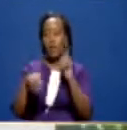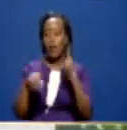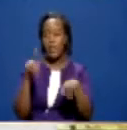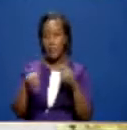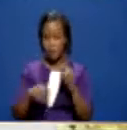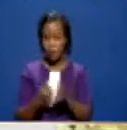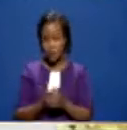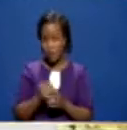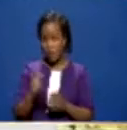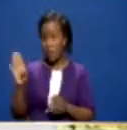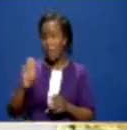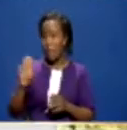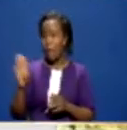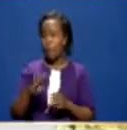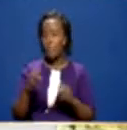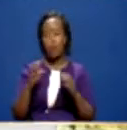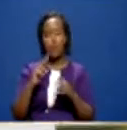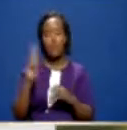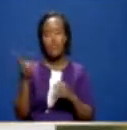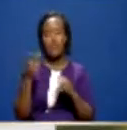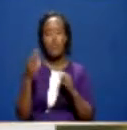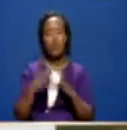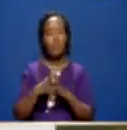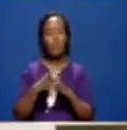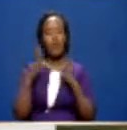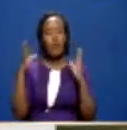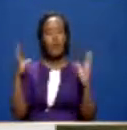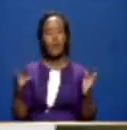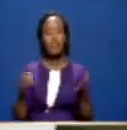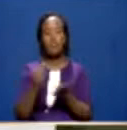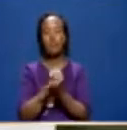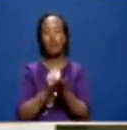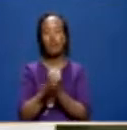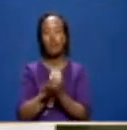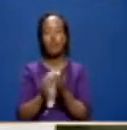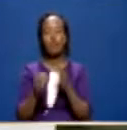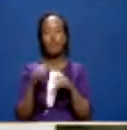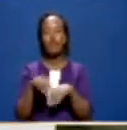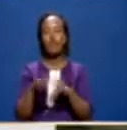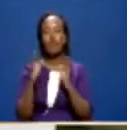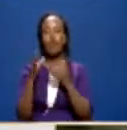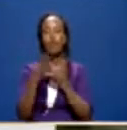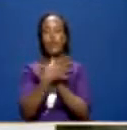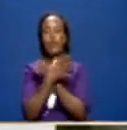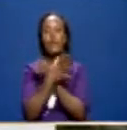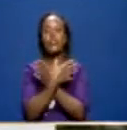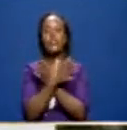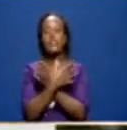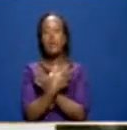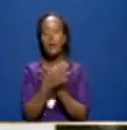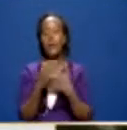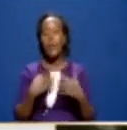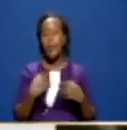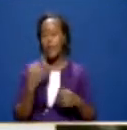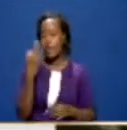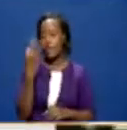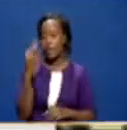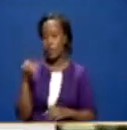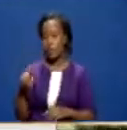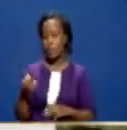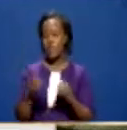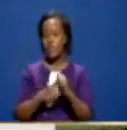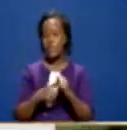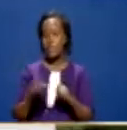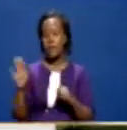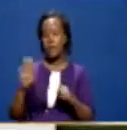the second largest importer of Kenyan coffee, followed by Germany. Germany bought coffee worth 3.6 billion shillings in the year